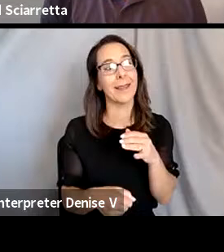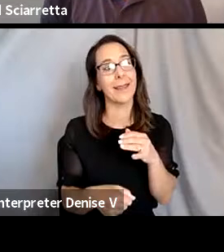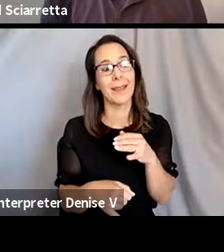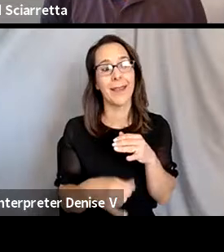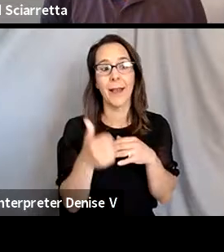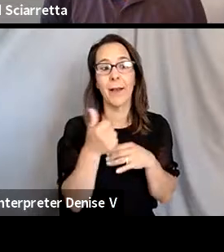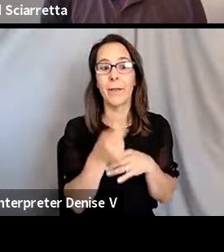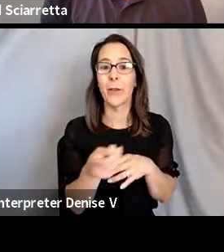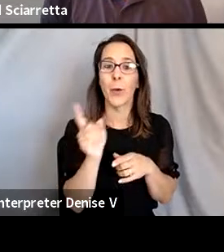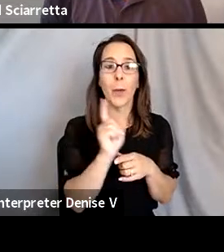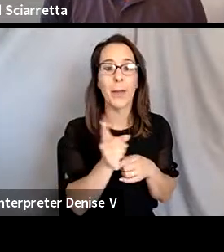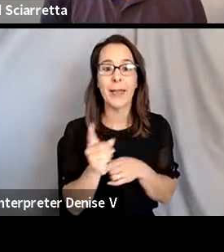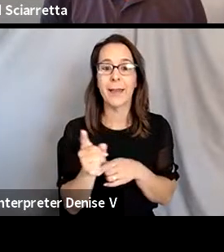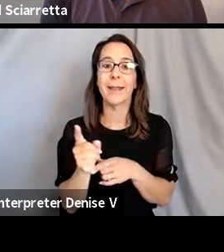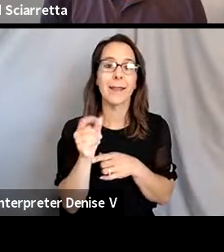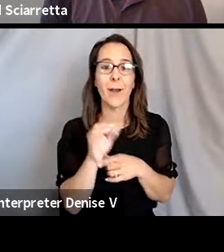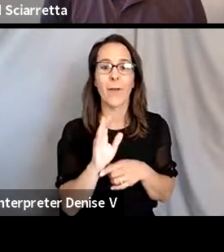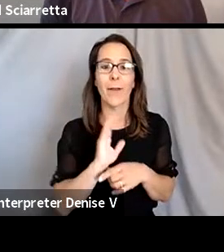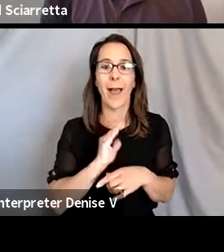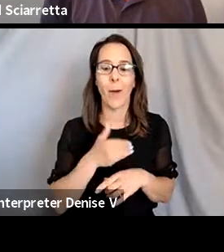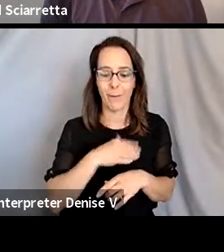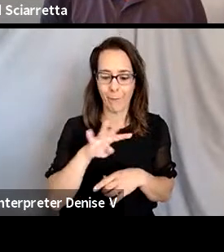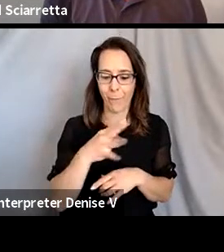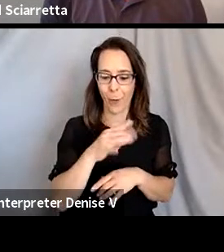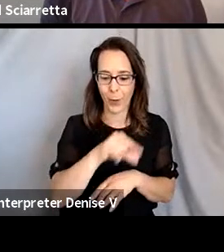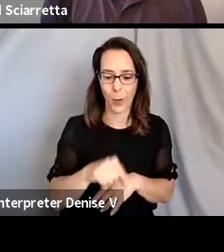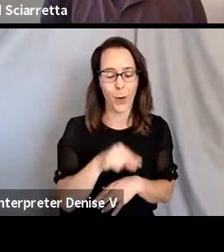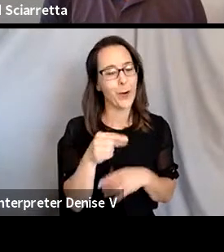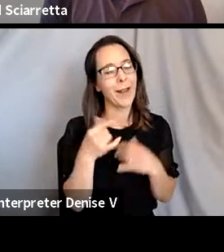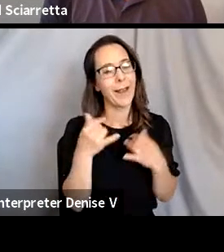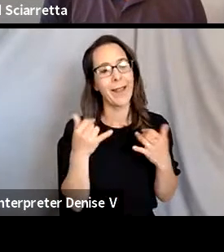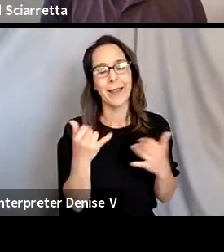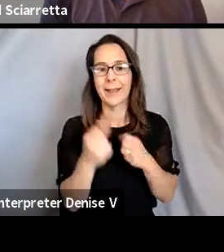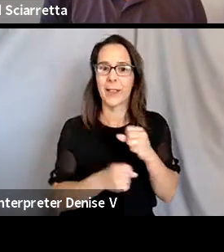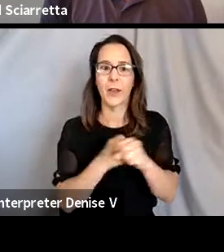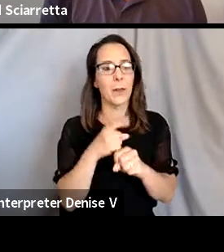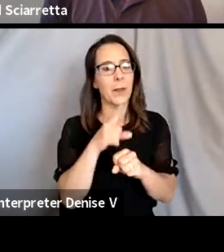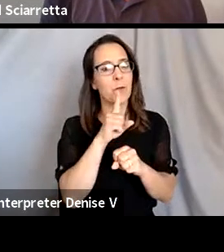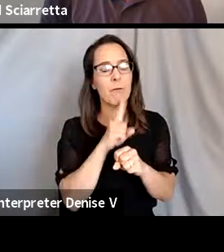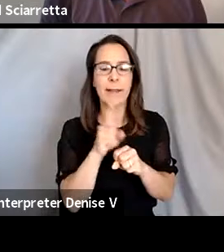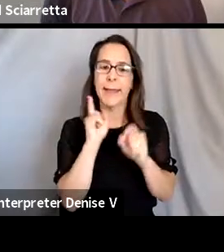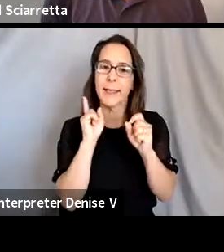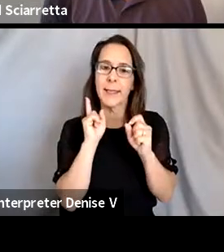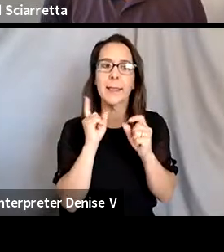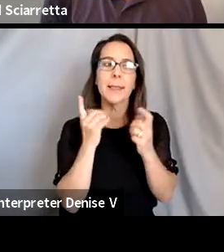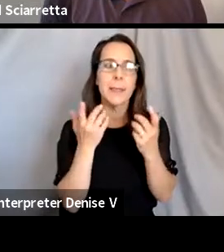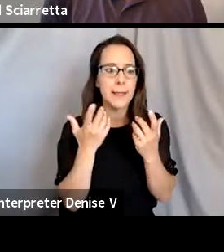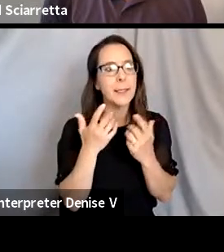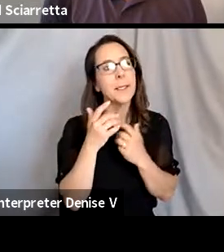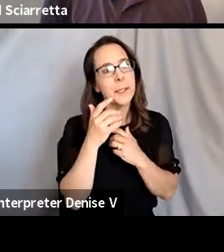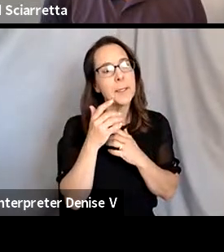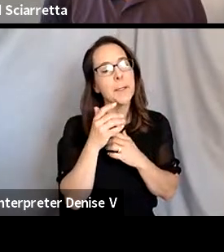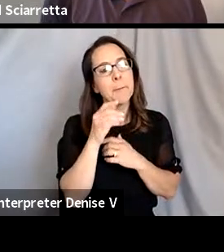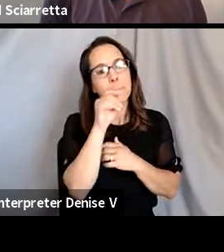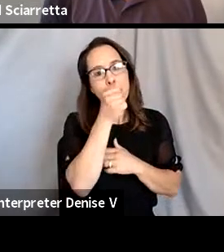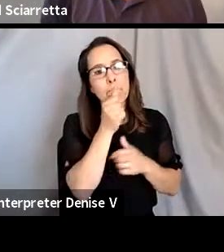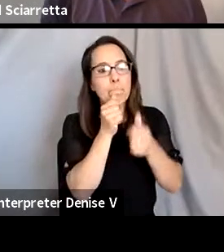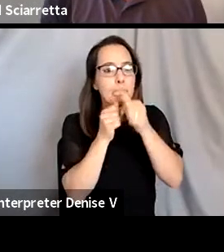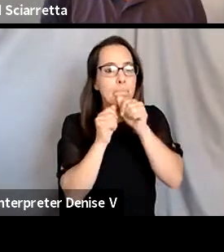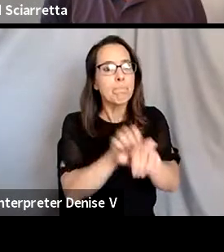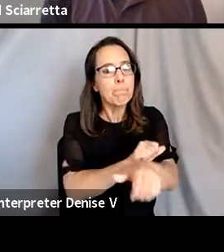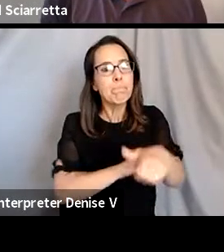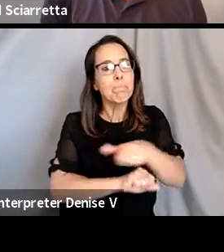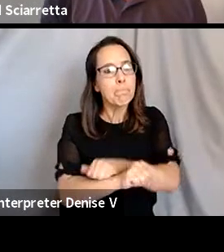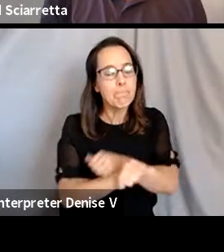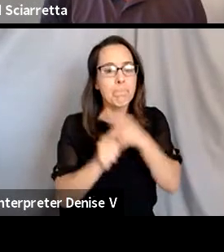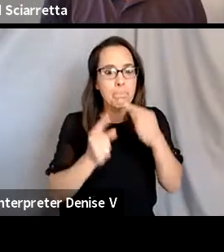the fourth quarter in our year this year, which has been very, very trying for us all. we can't forget about celebrating our kids